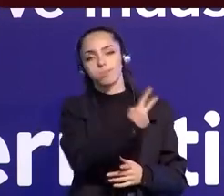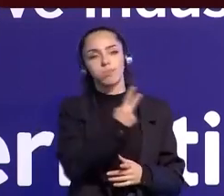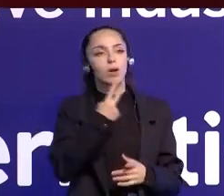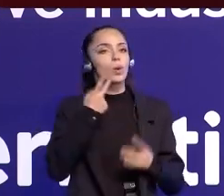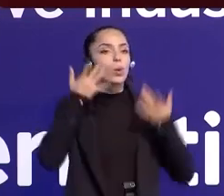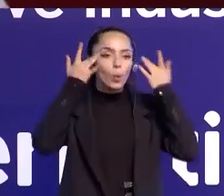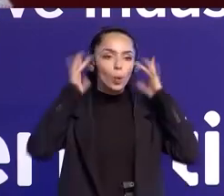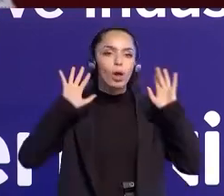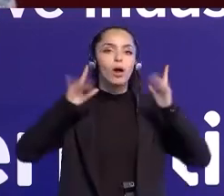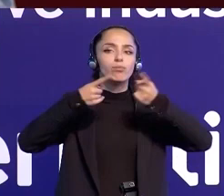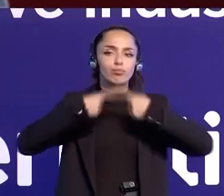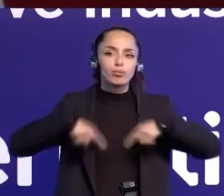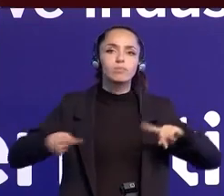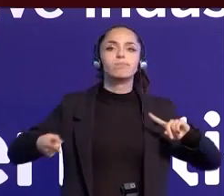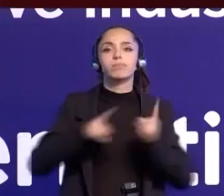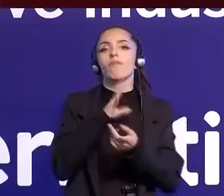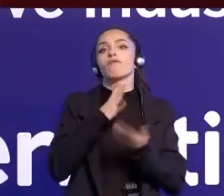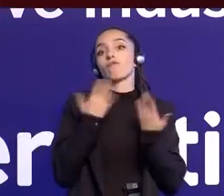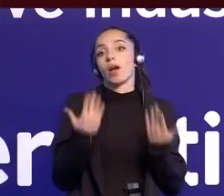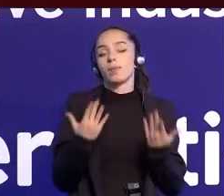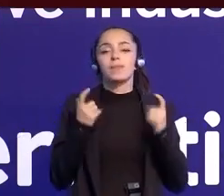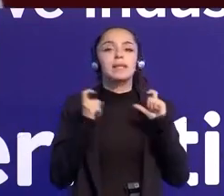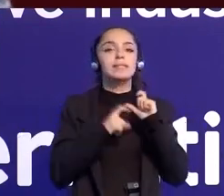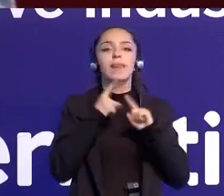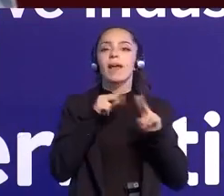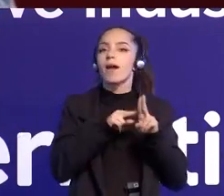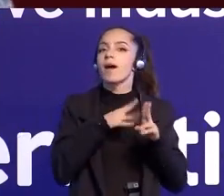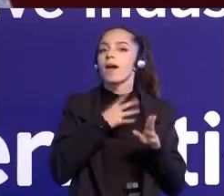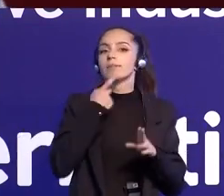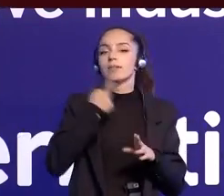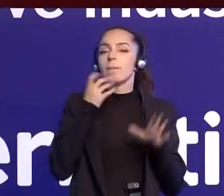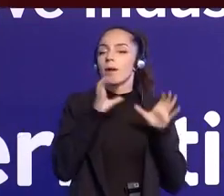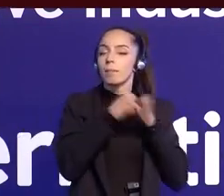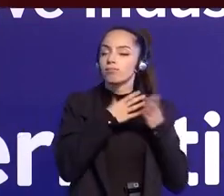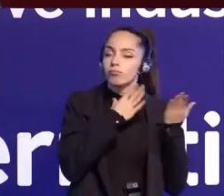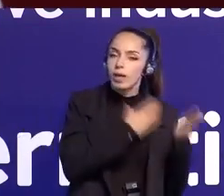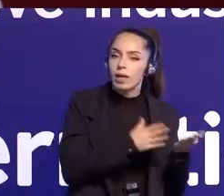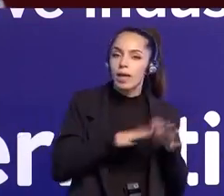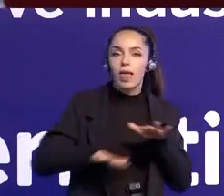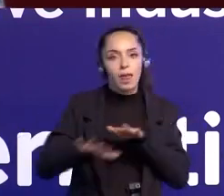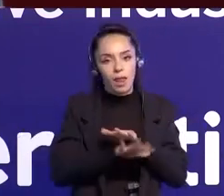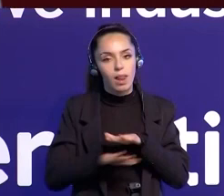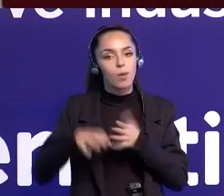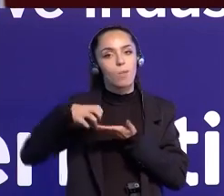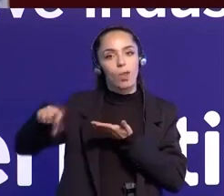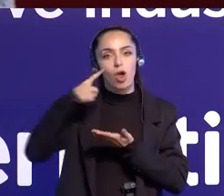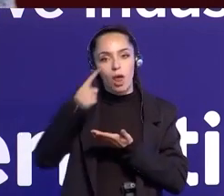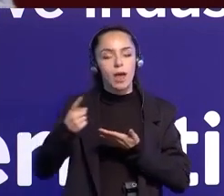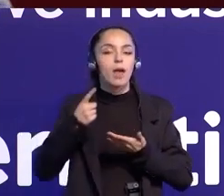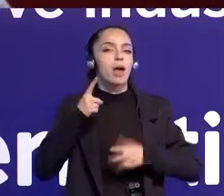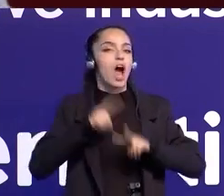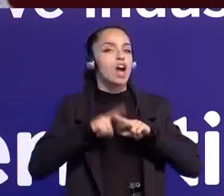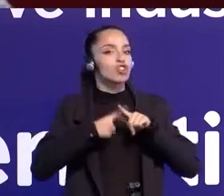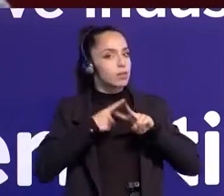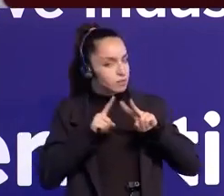of NGOs, creative hubs, emergency schemes, local and regional agencies, and they are really close to